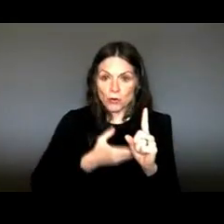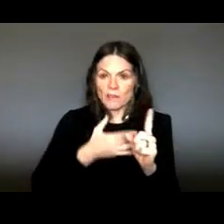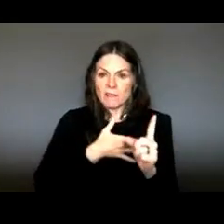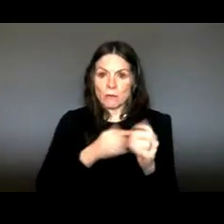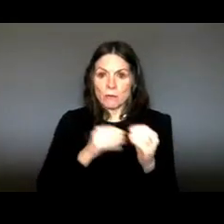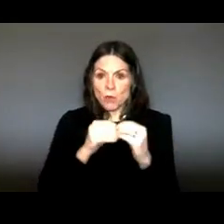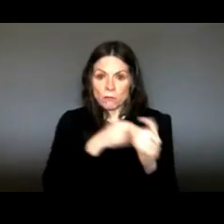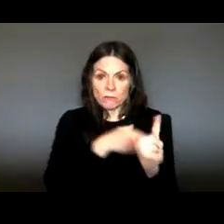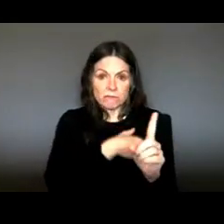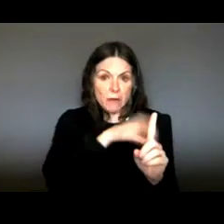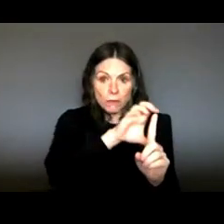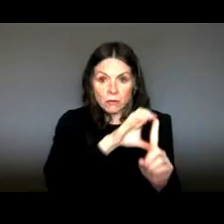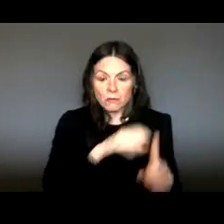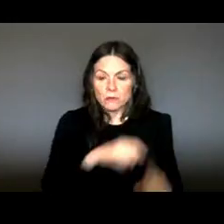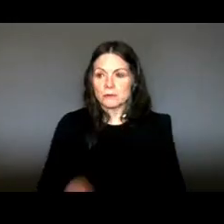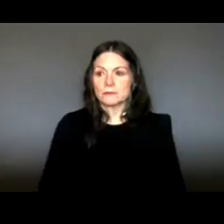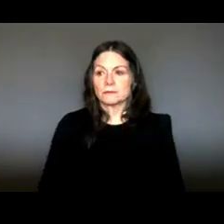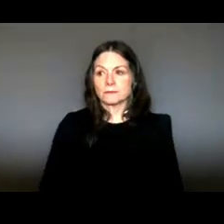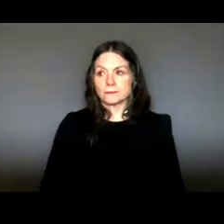to feel more